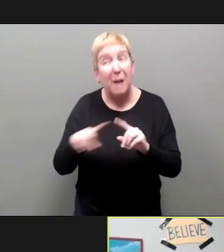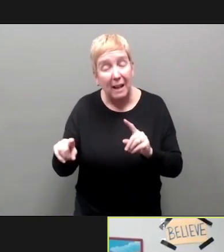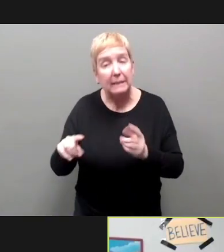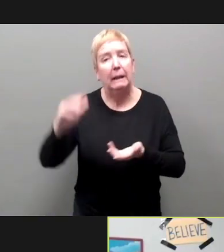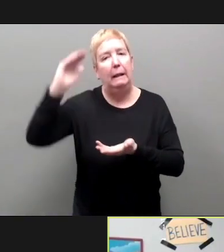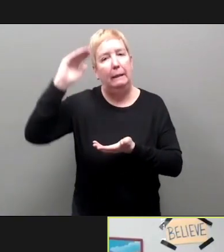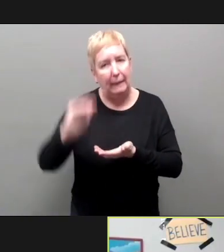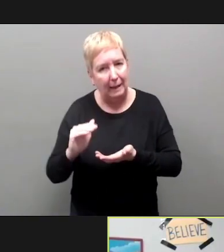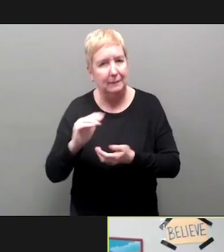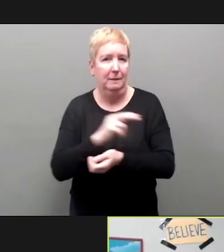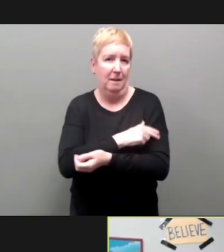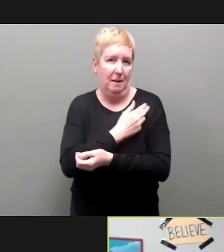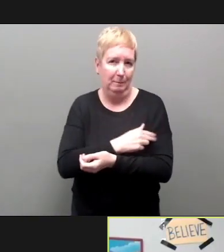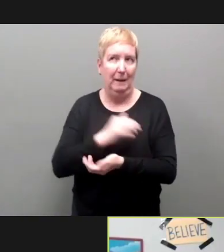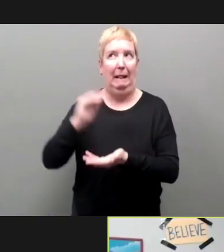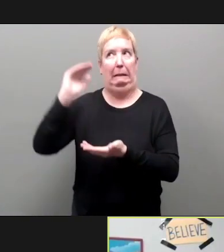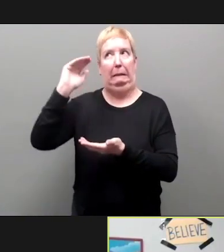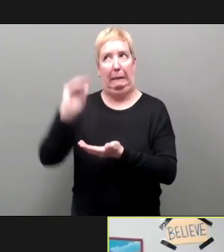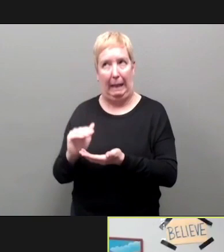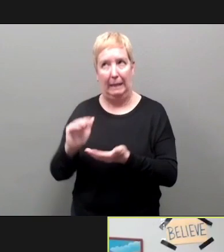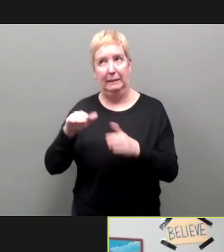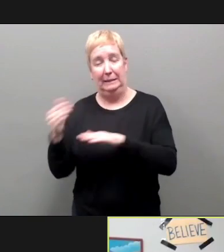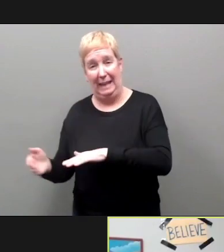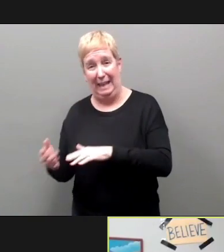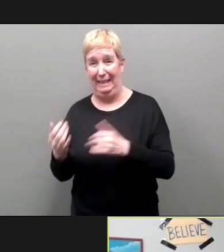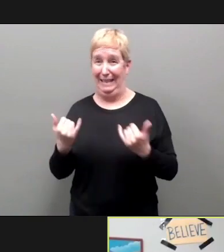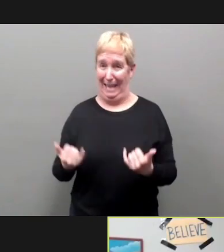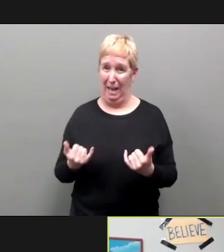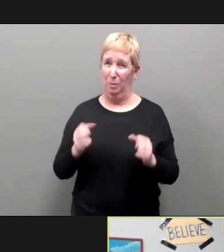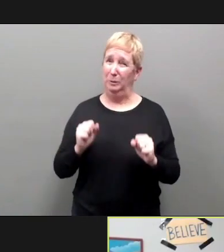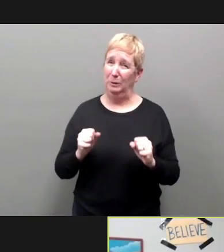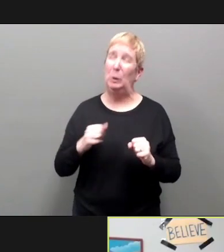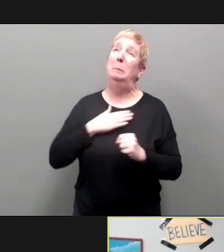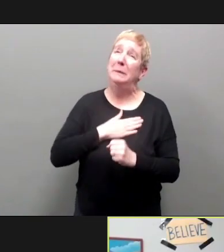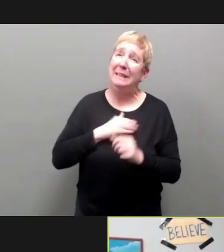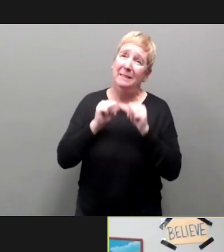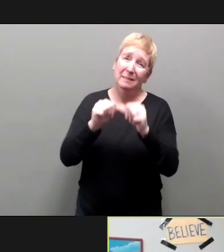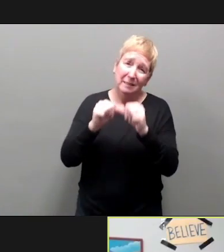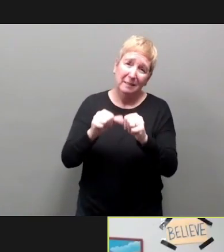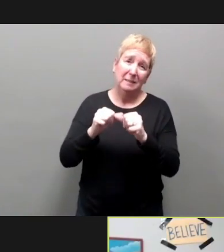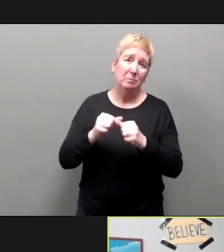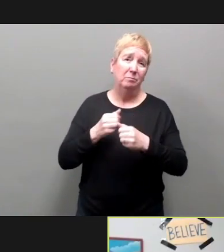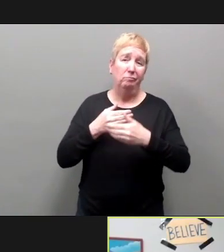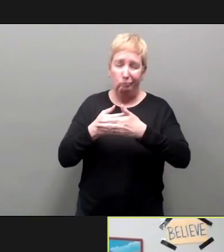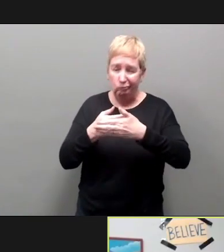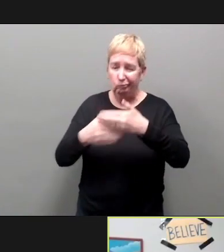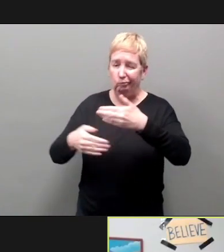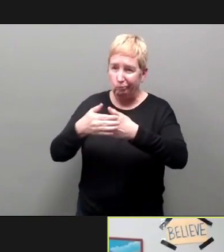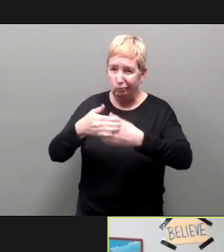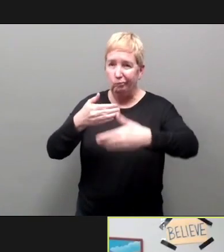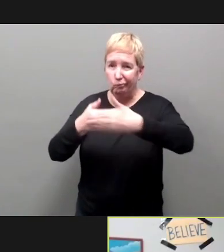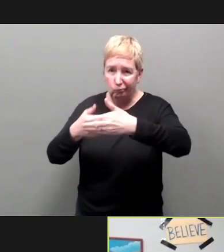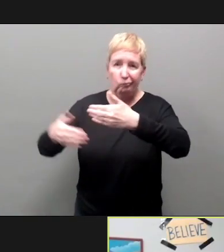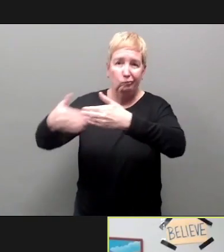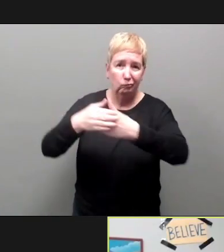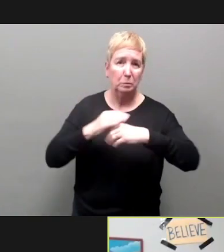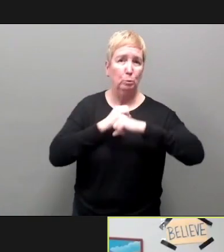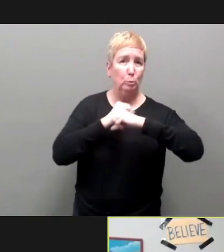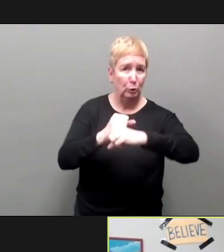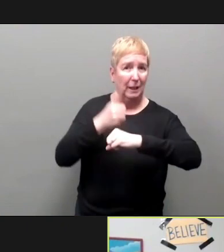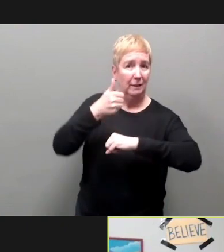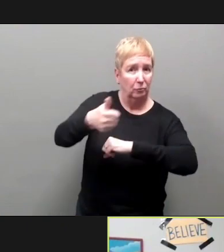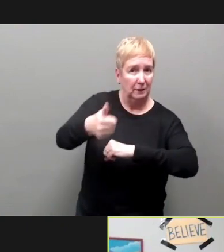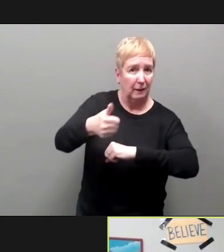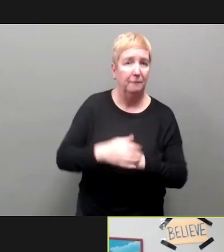hospitalization, at least not for now. And keep on doing what everyone's doing and just encouraging people. I think we're still